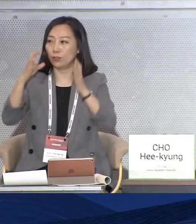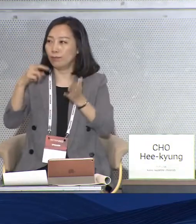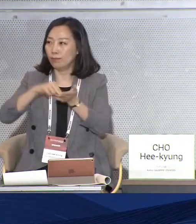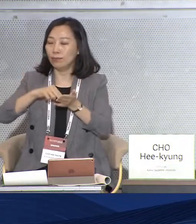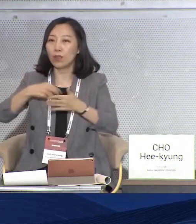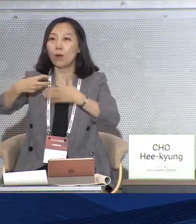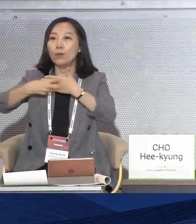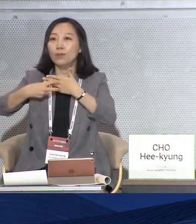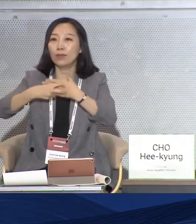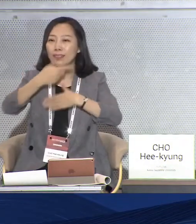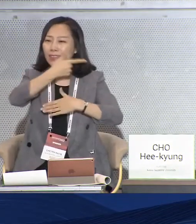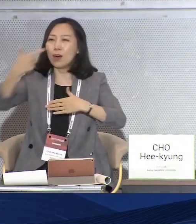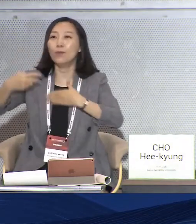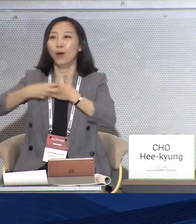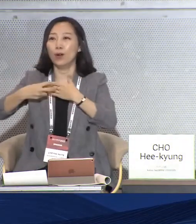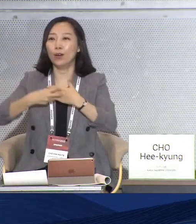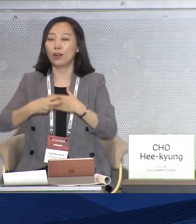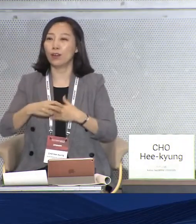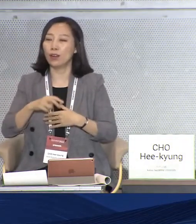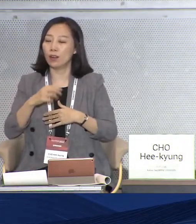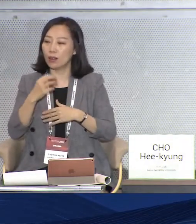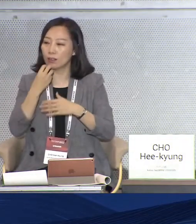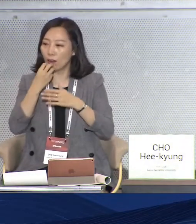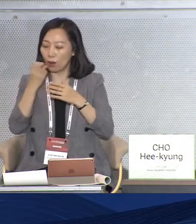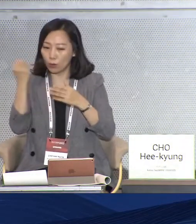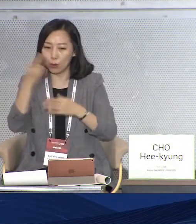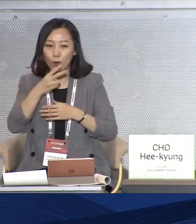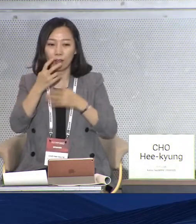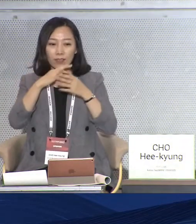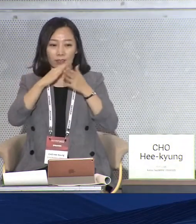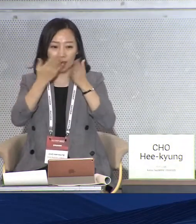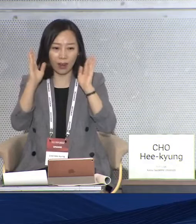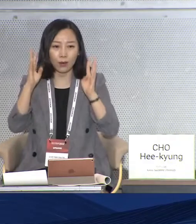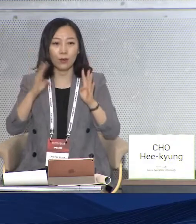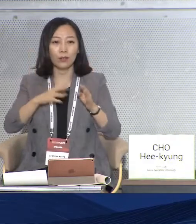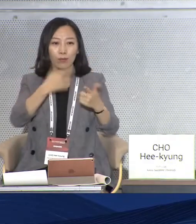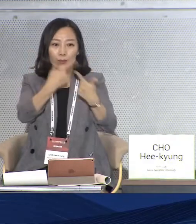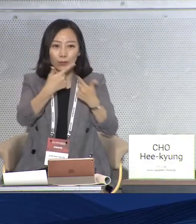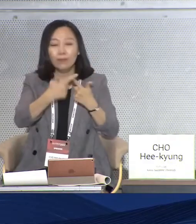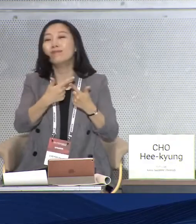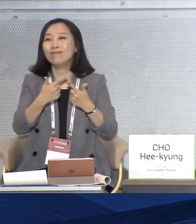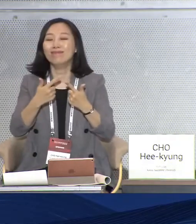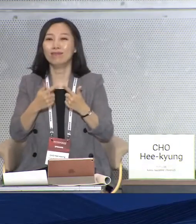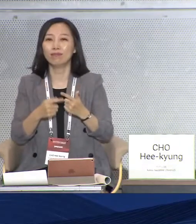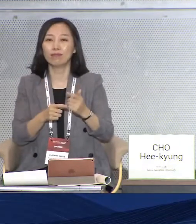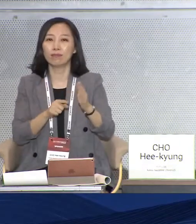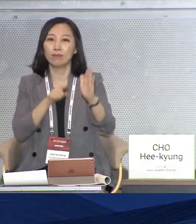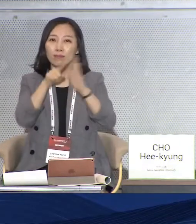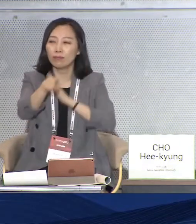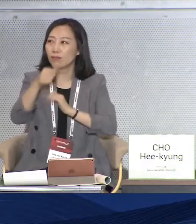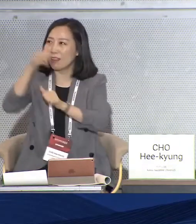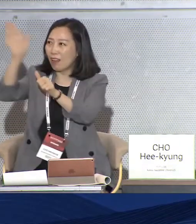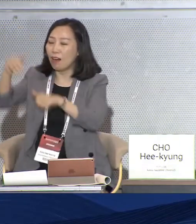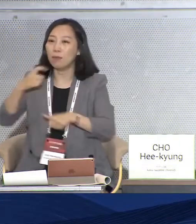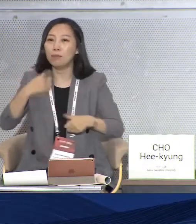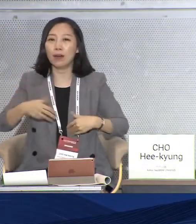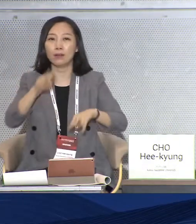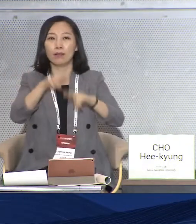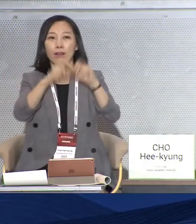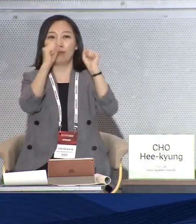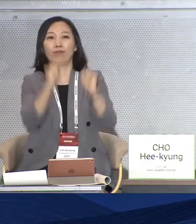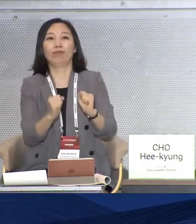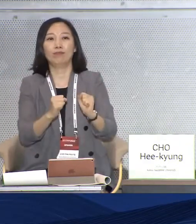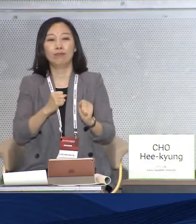things as well. We can just use the screen to communicate. And in general hospitals, for example, Seoul